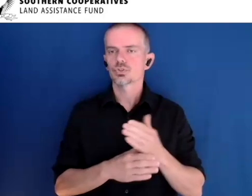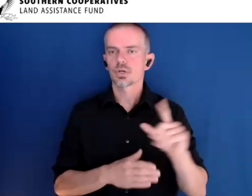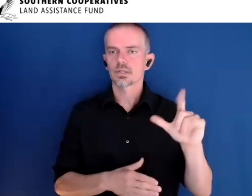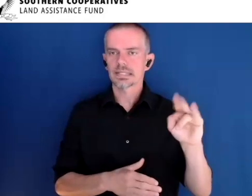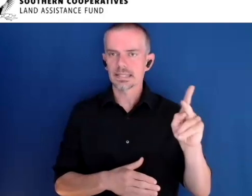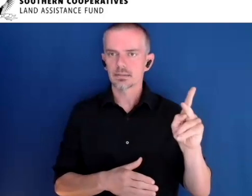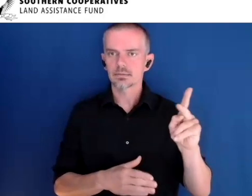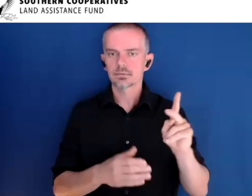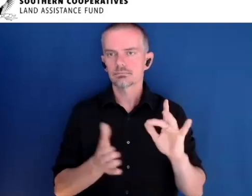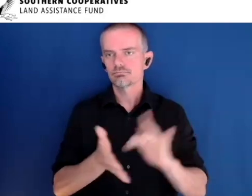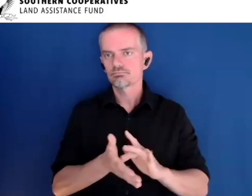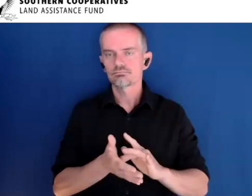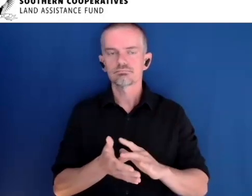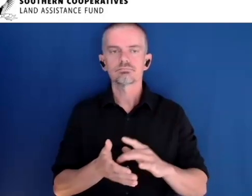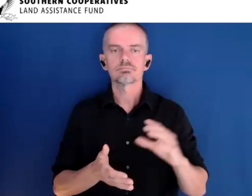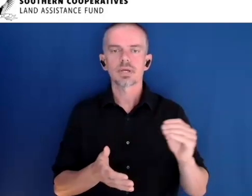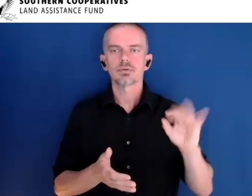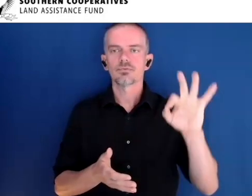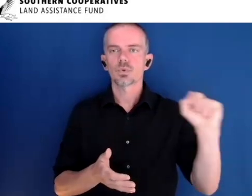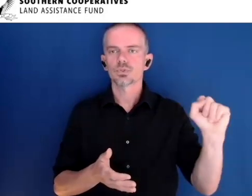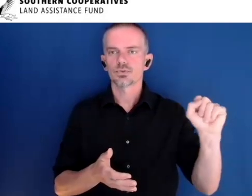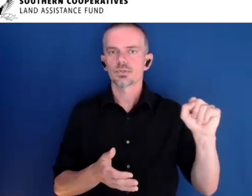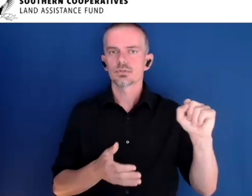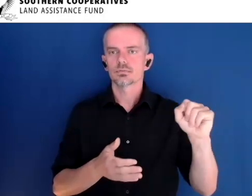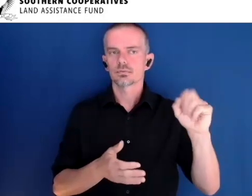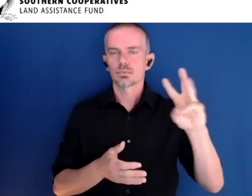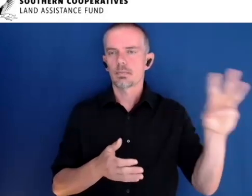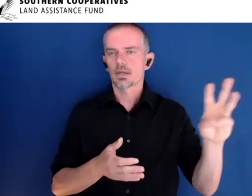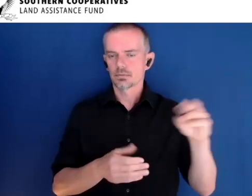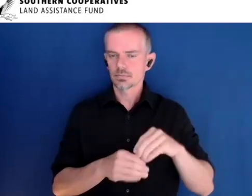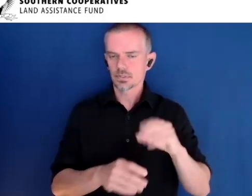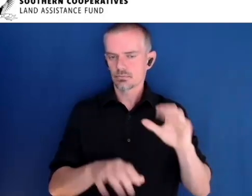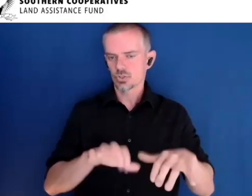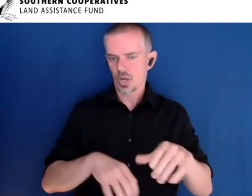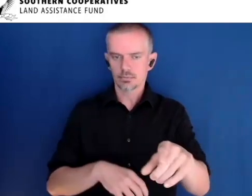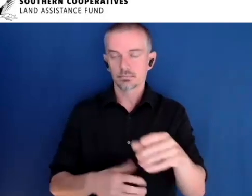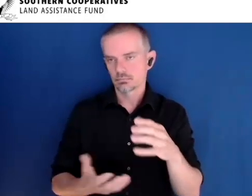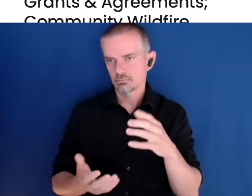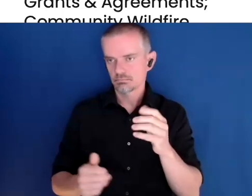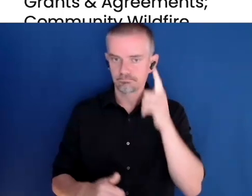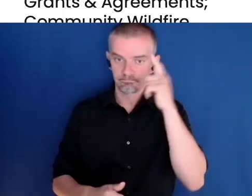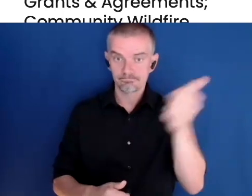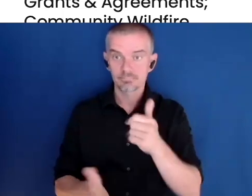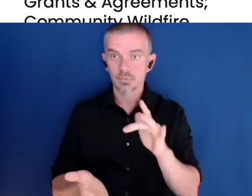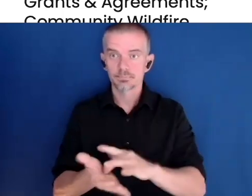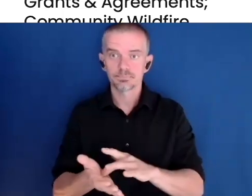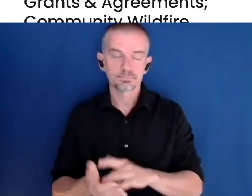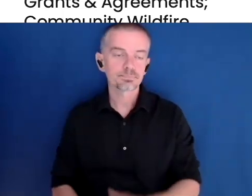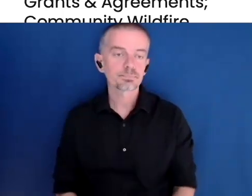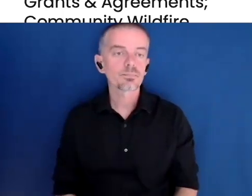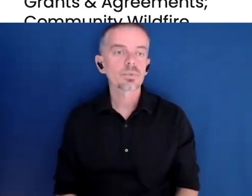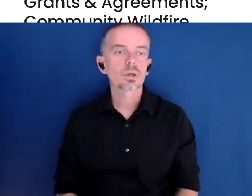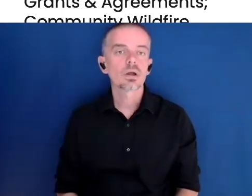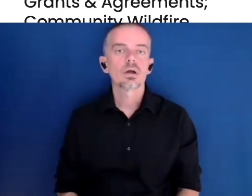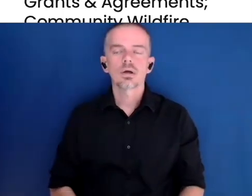overall Forest Service landing page in the chat if you're interested in checking that any of that out more. In terms of the services